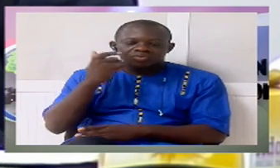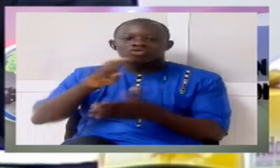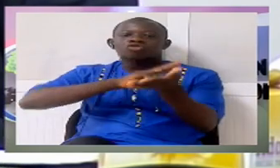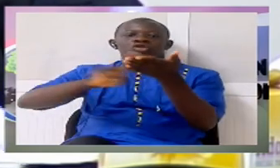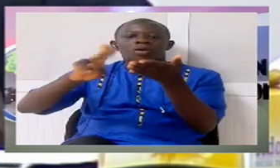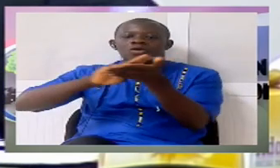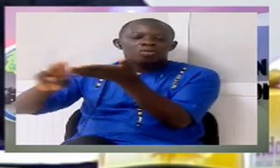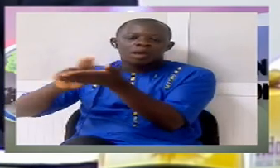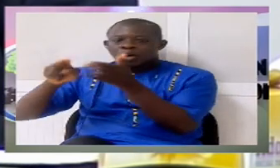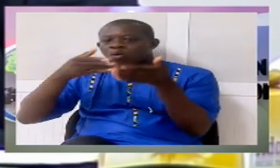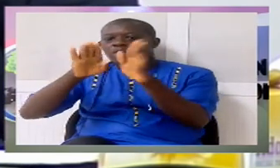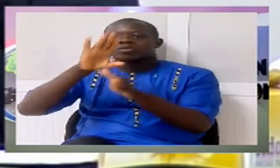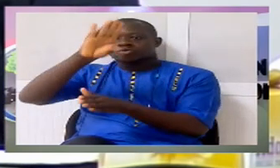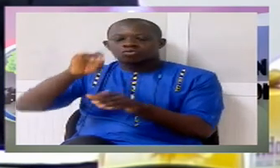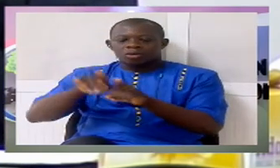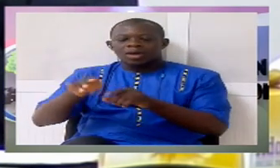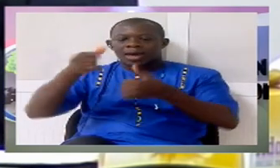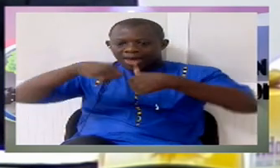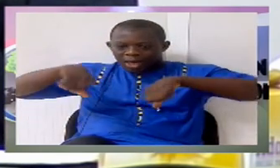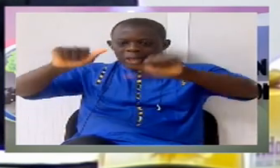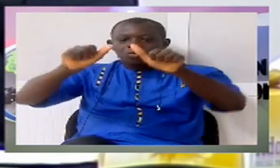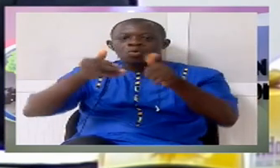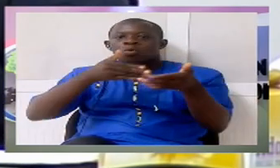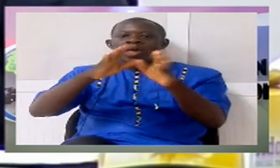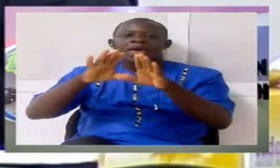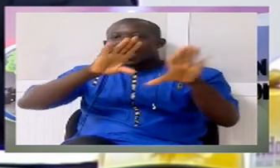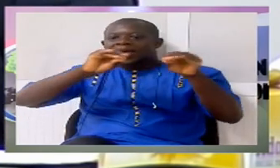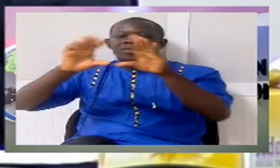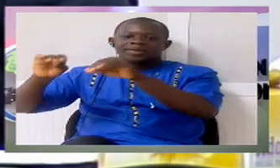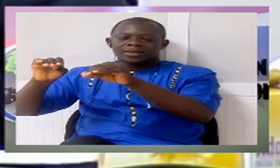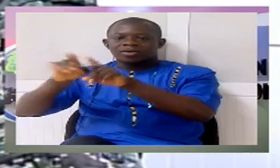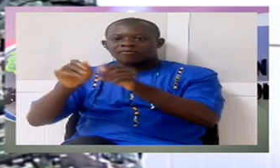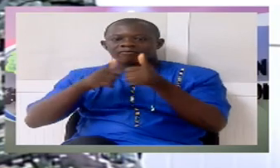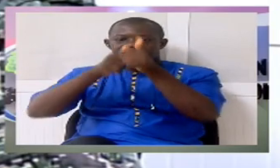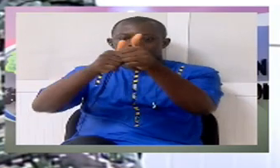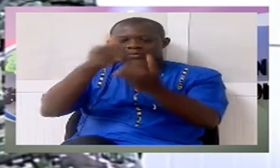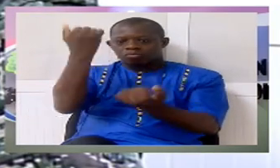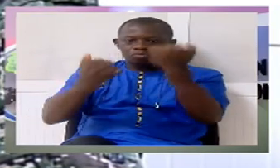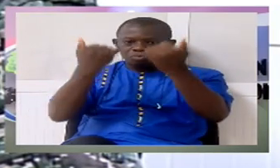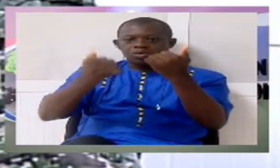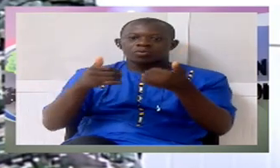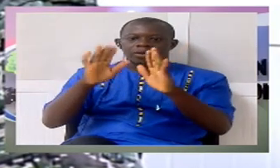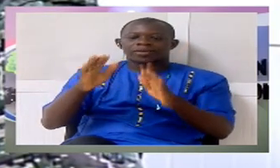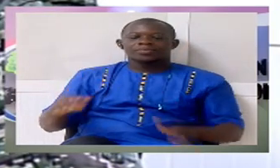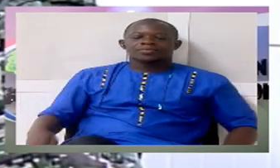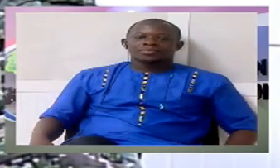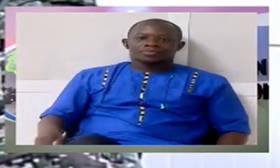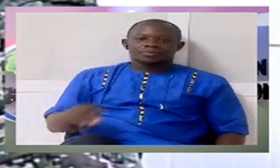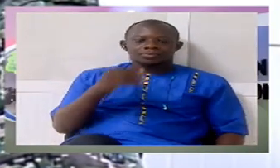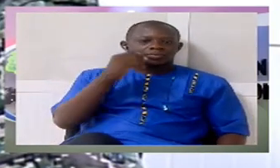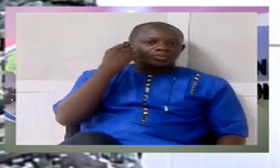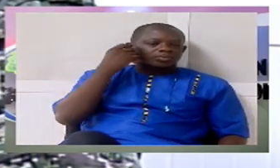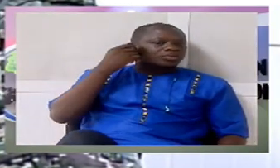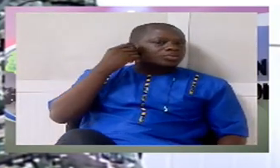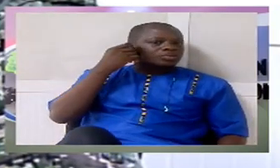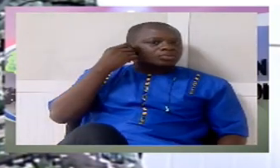policy surrounding the operations of the convoy. Legi dañ bëgg xam ndax ni ni ngeen daan liggéey ci convoy